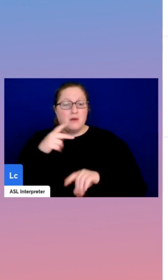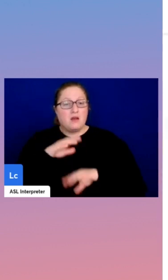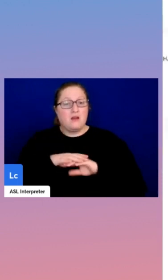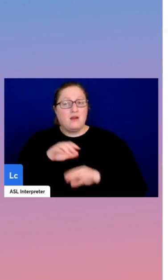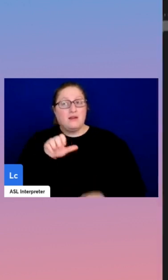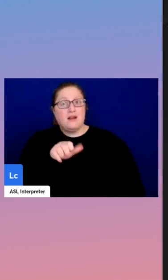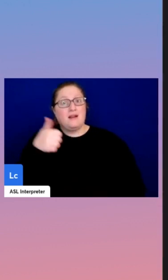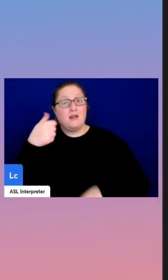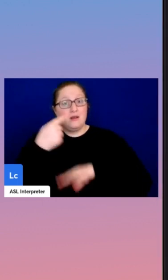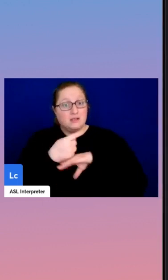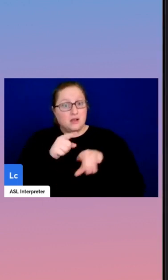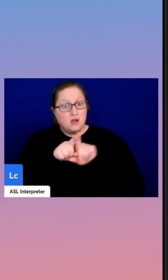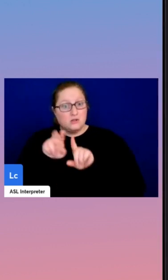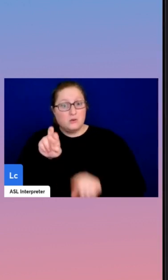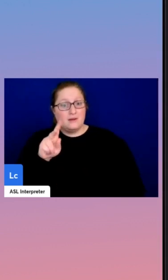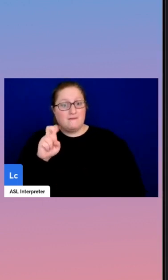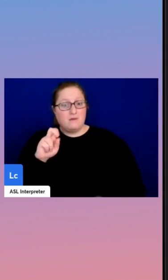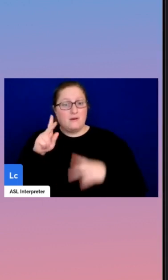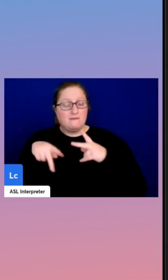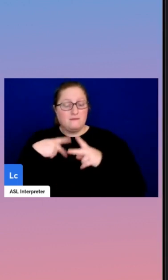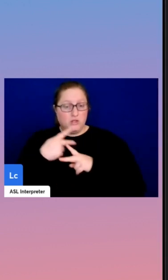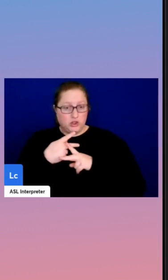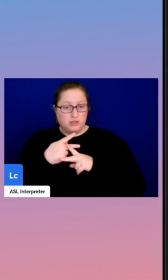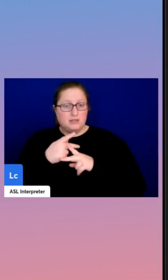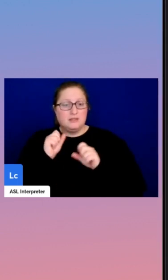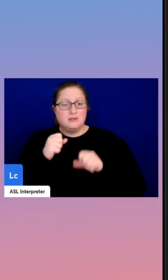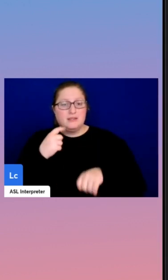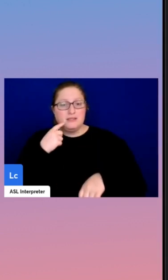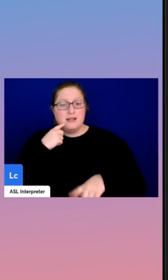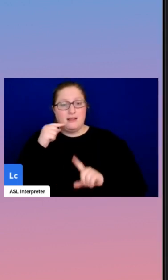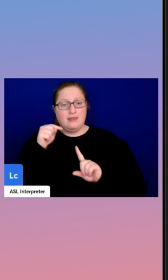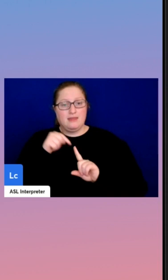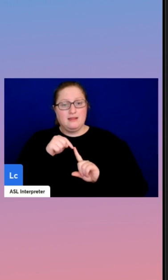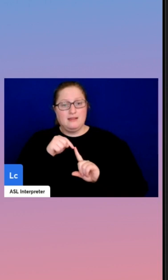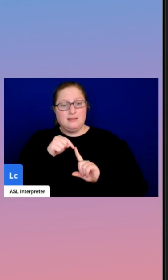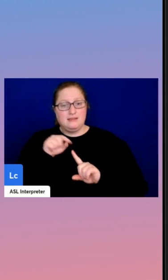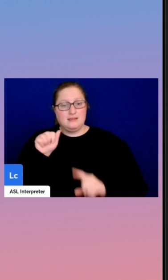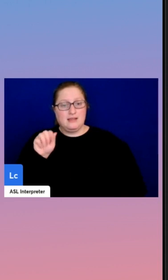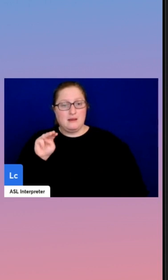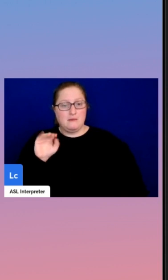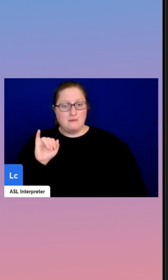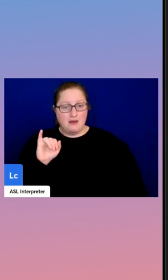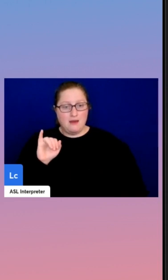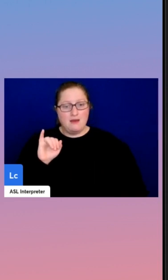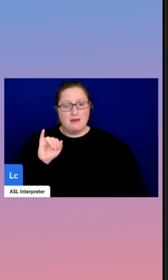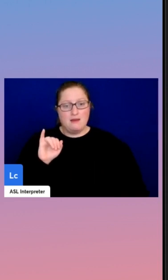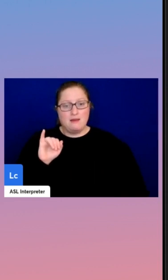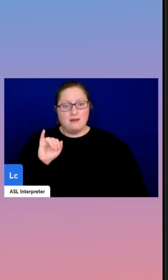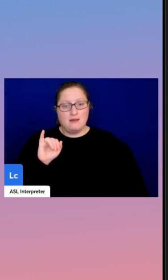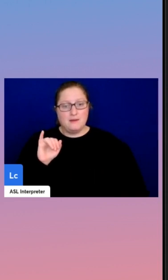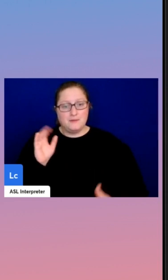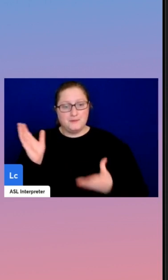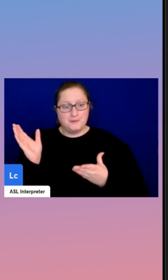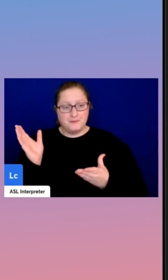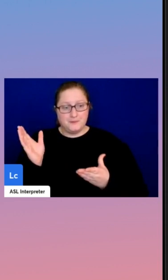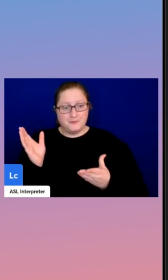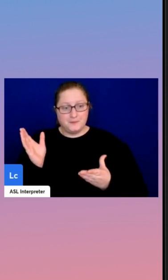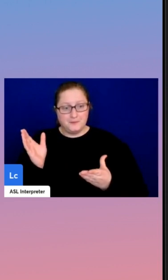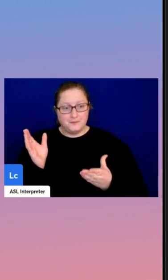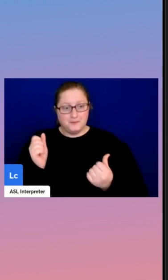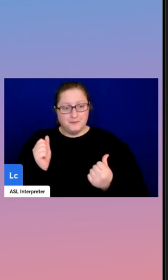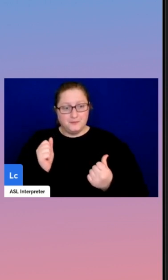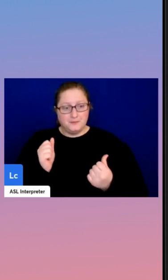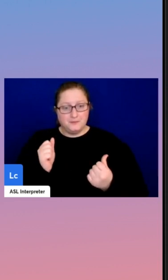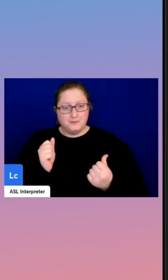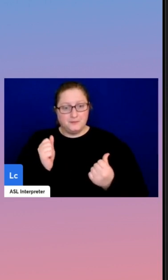let's do revoke version and say this AMI is vulnerable